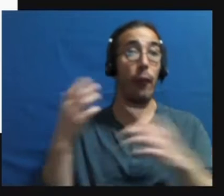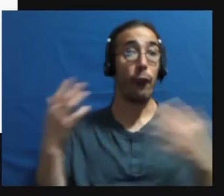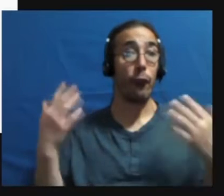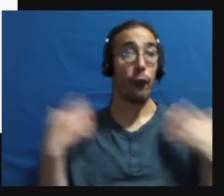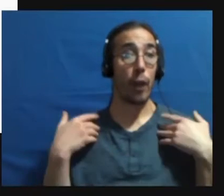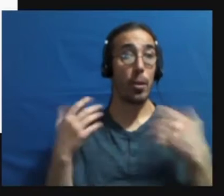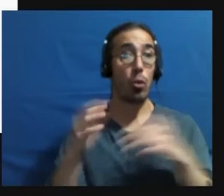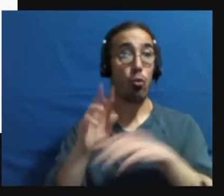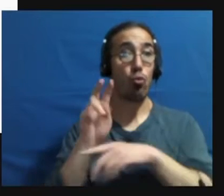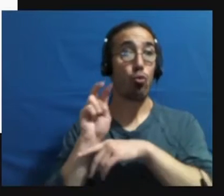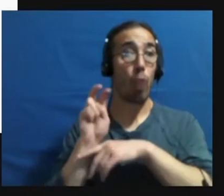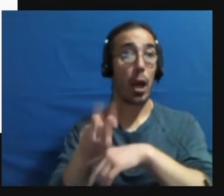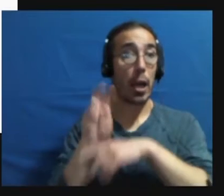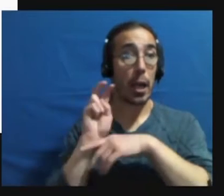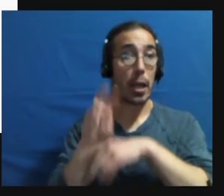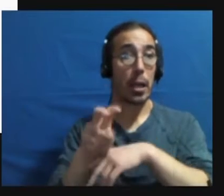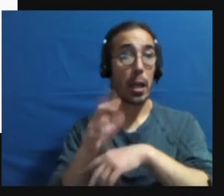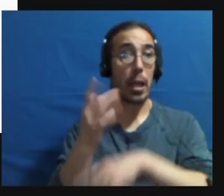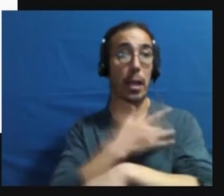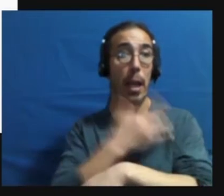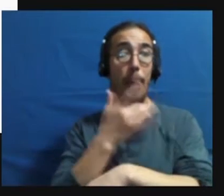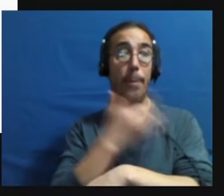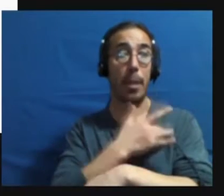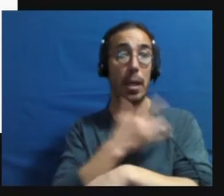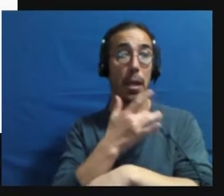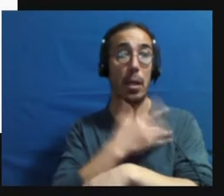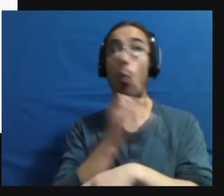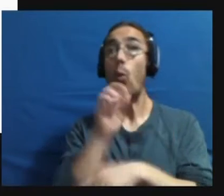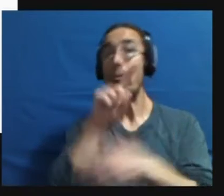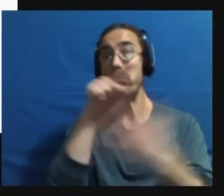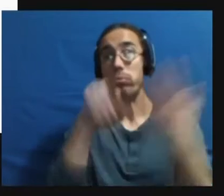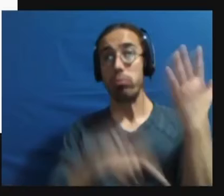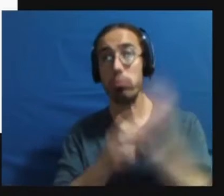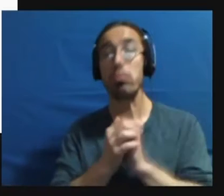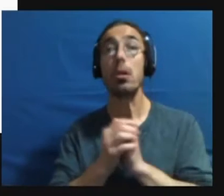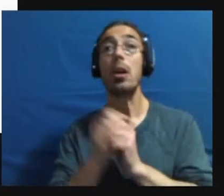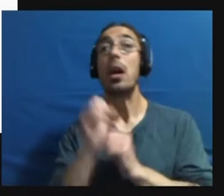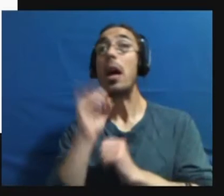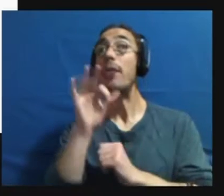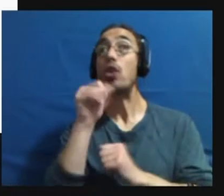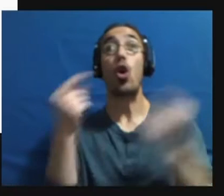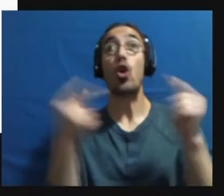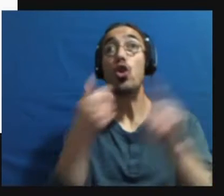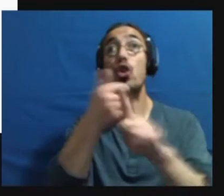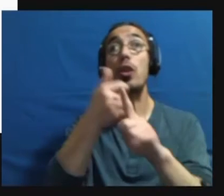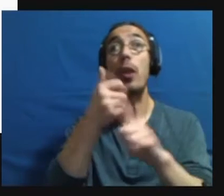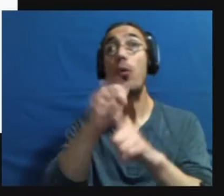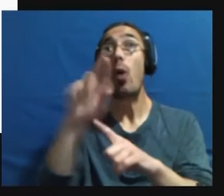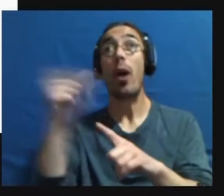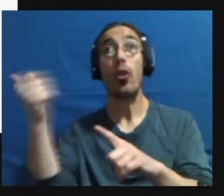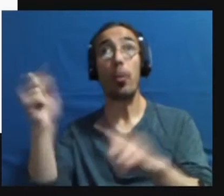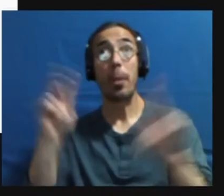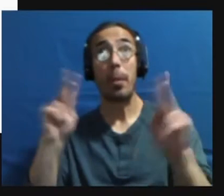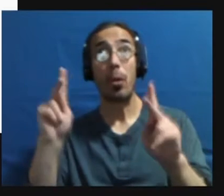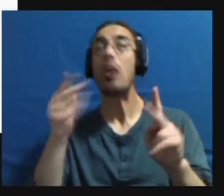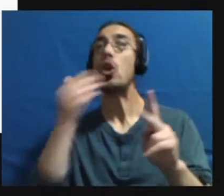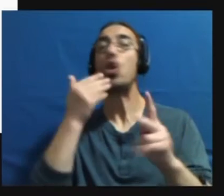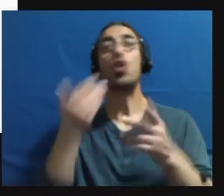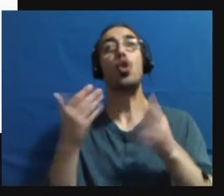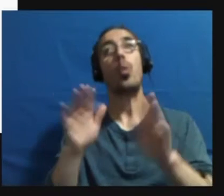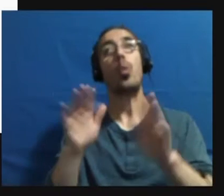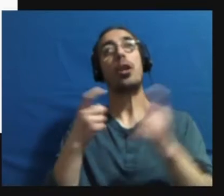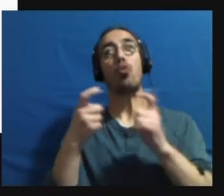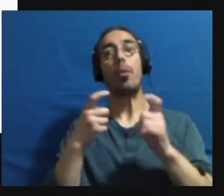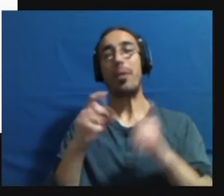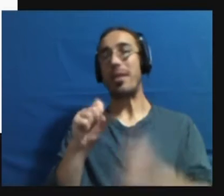rocking, tapping, and more. As long as you don't harm yourself or others, stimming is a great way to regulate sensory